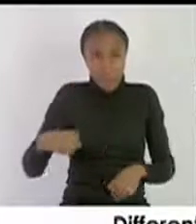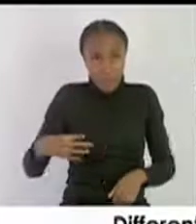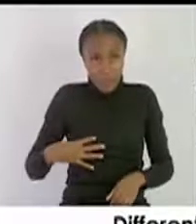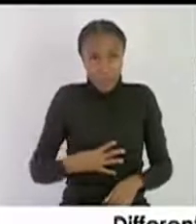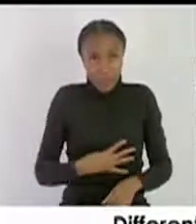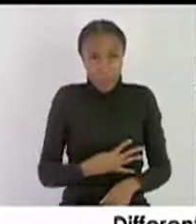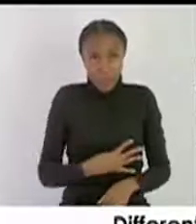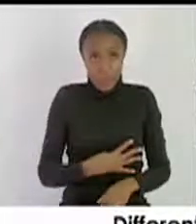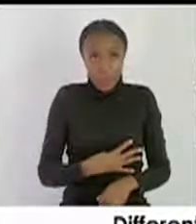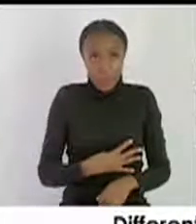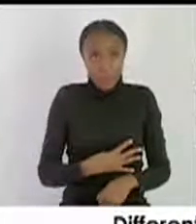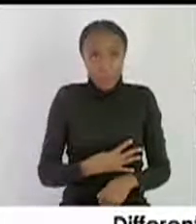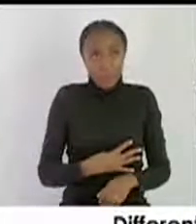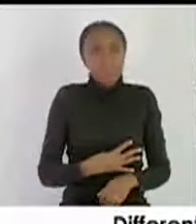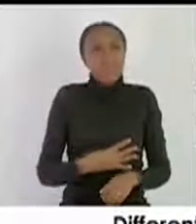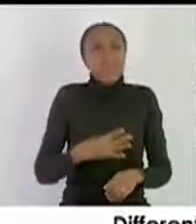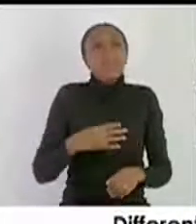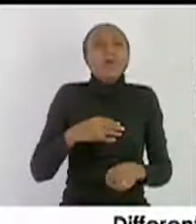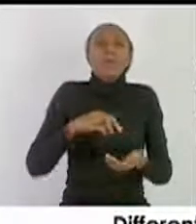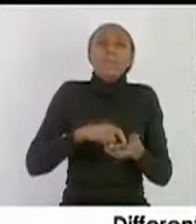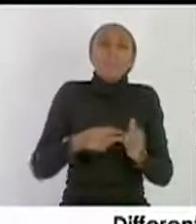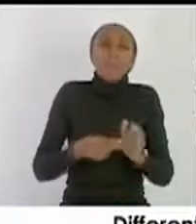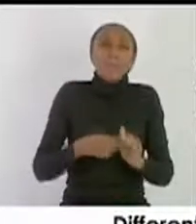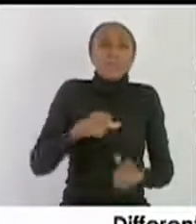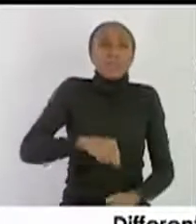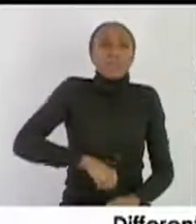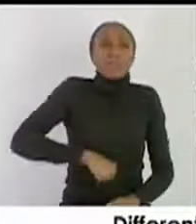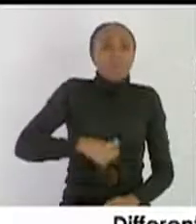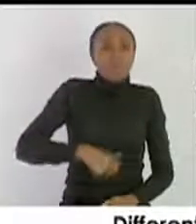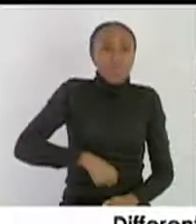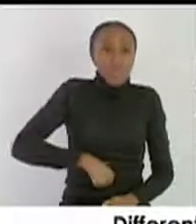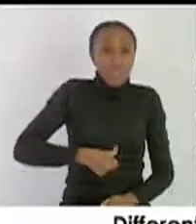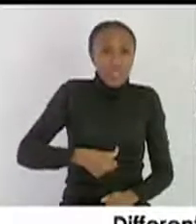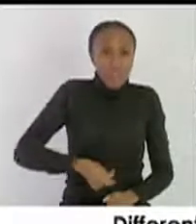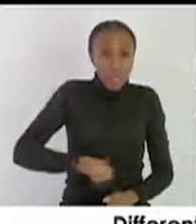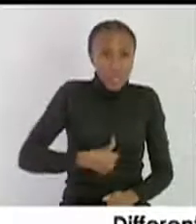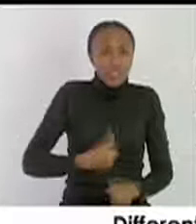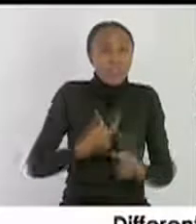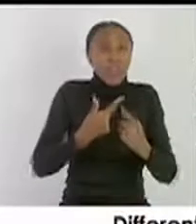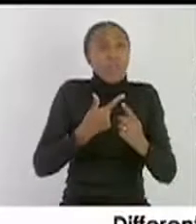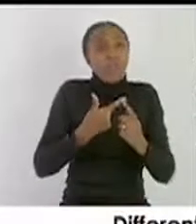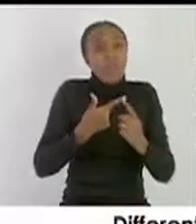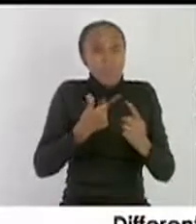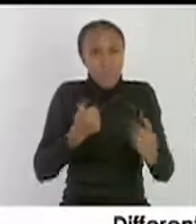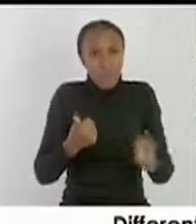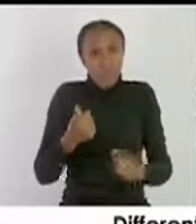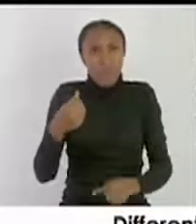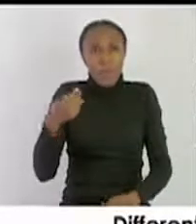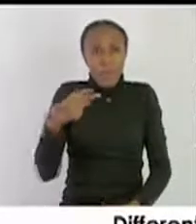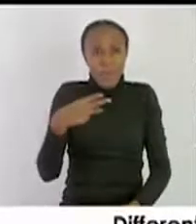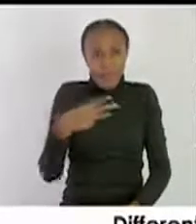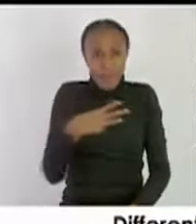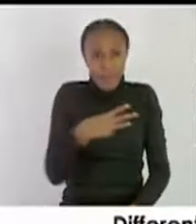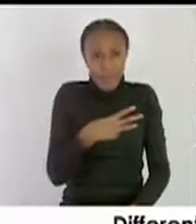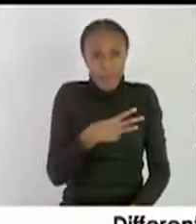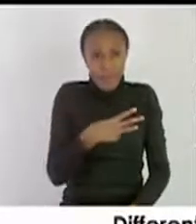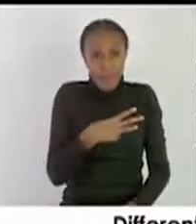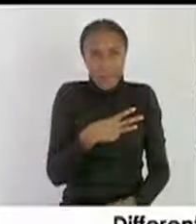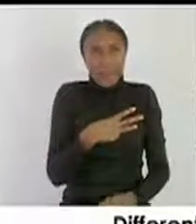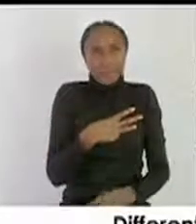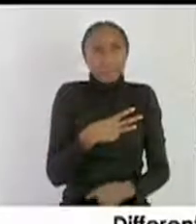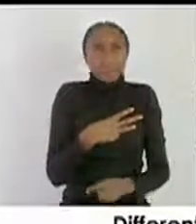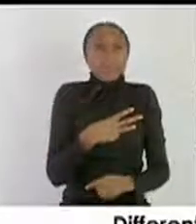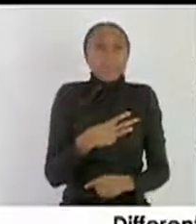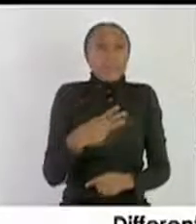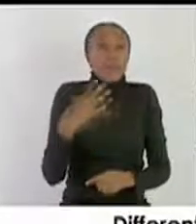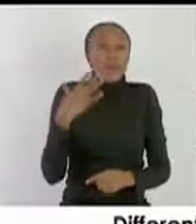which is a disease that is caused by HIV. The